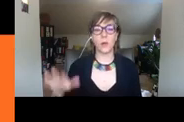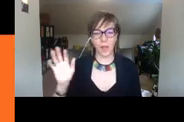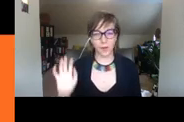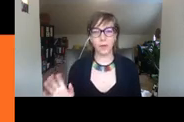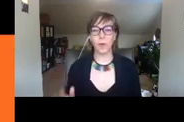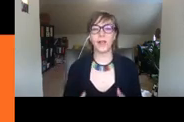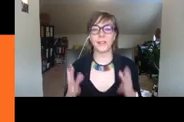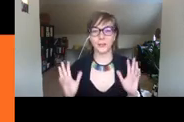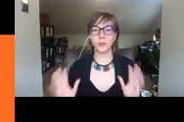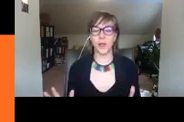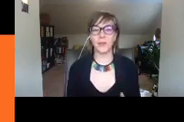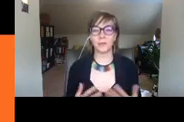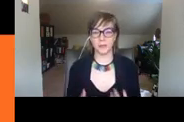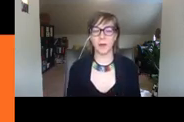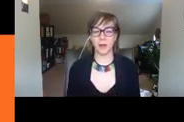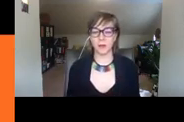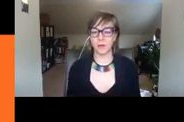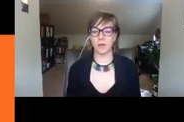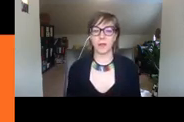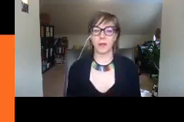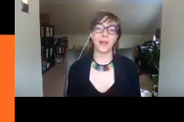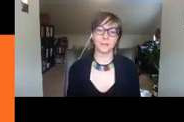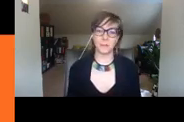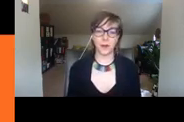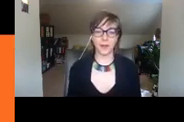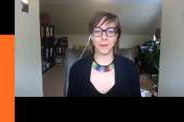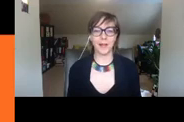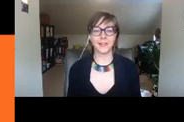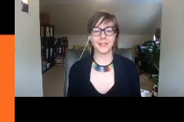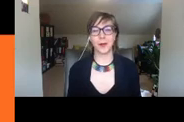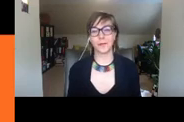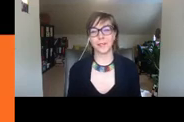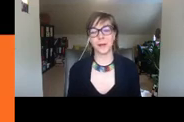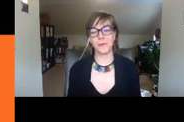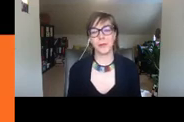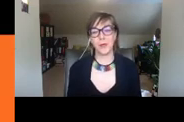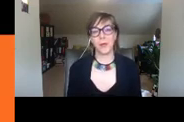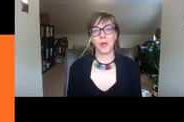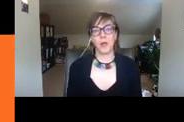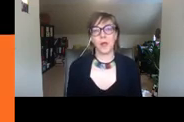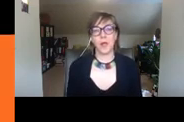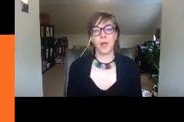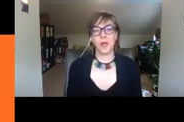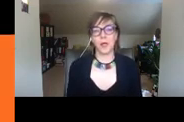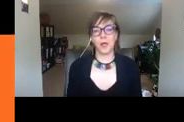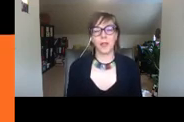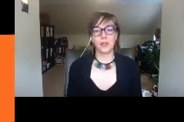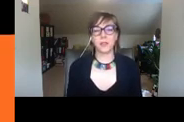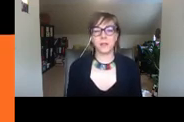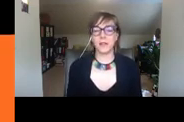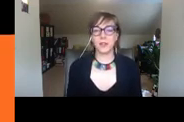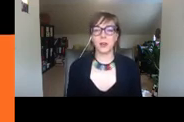and going out of our way to wave and smile, again, behind our masks oftentimes.